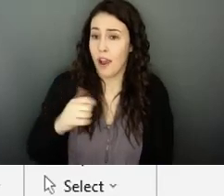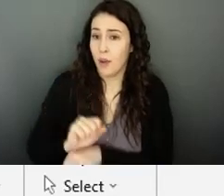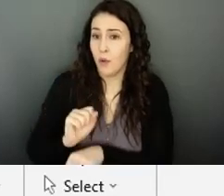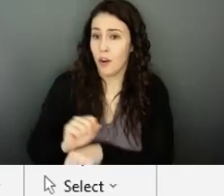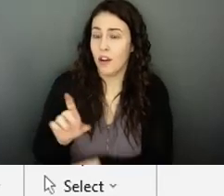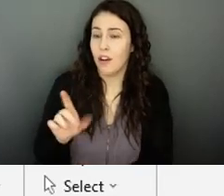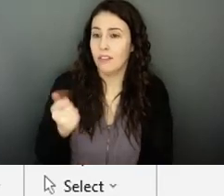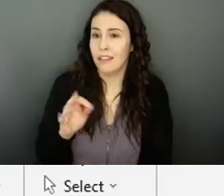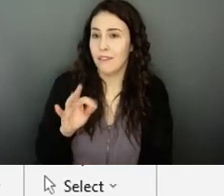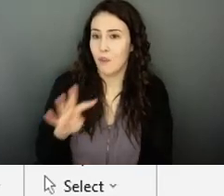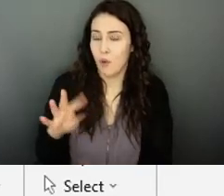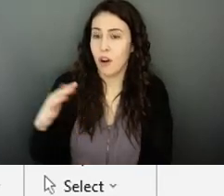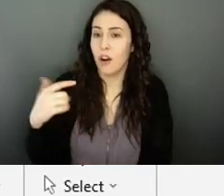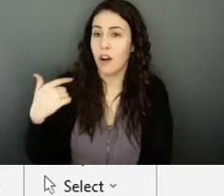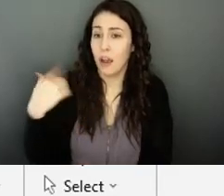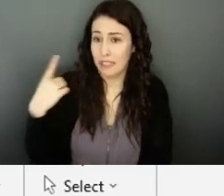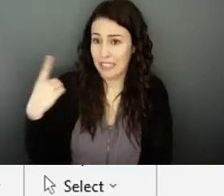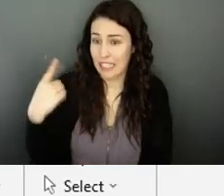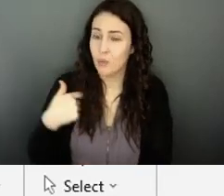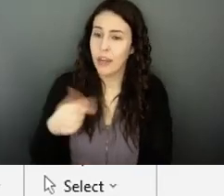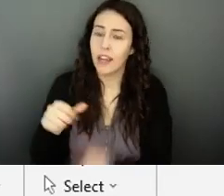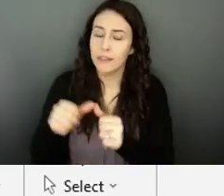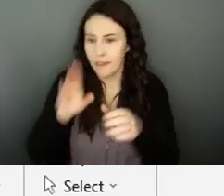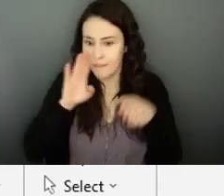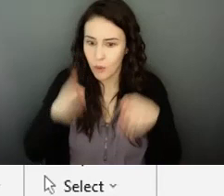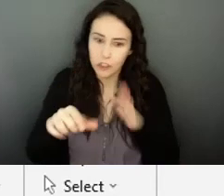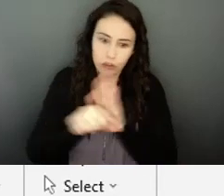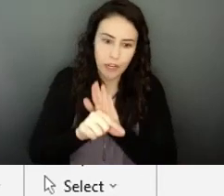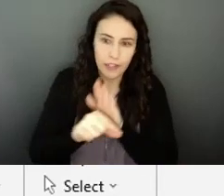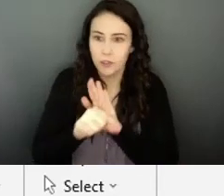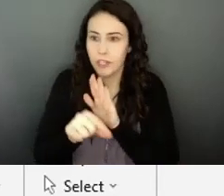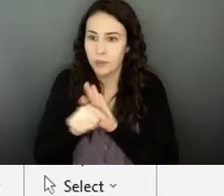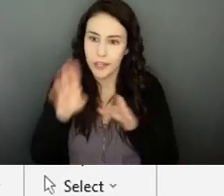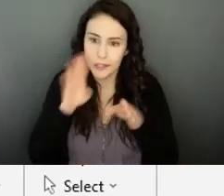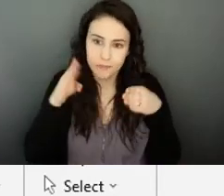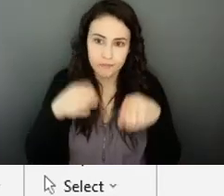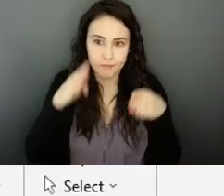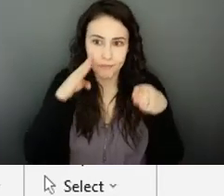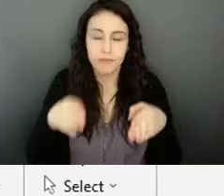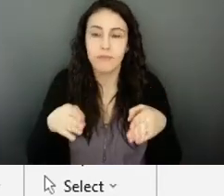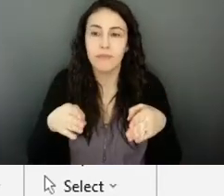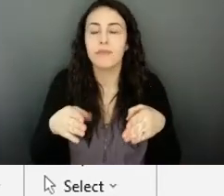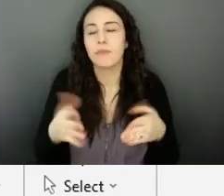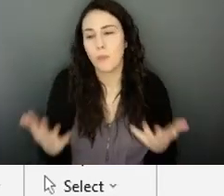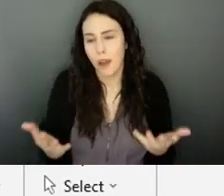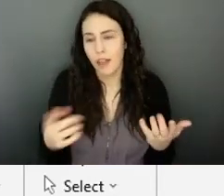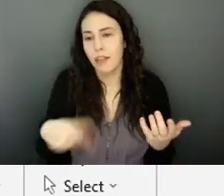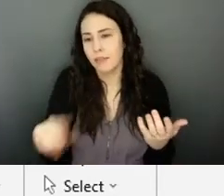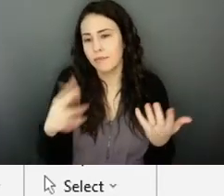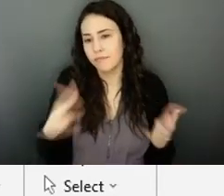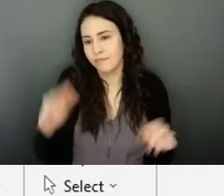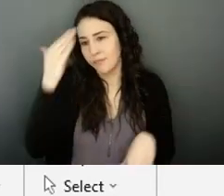do. We kept focusing on the students' grades. Well, I think we all know that one professor